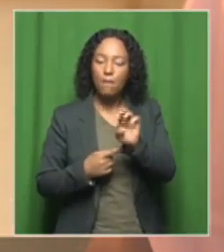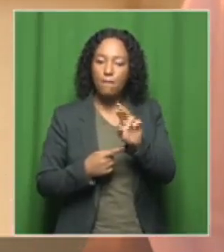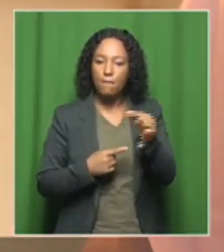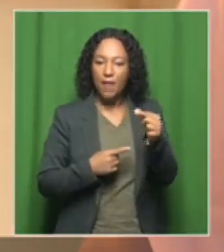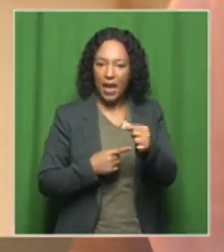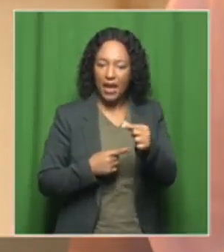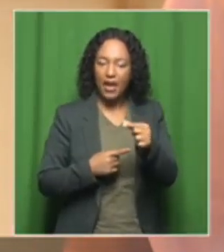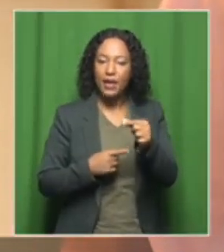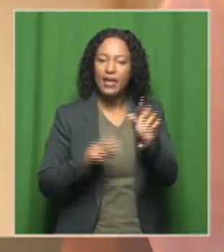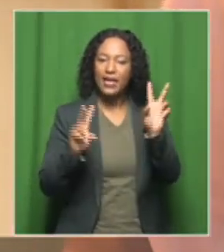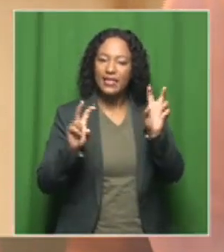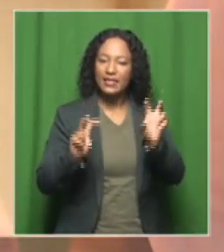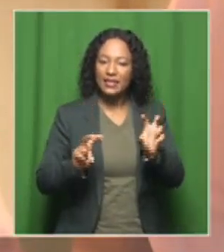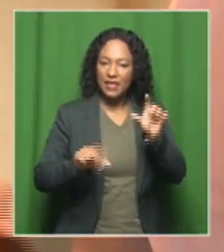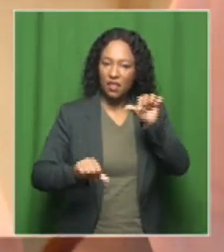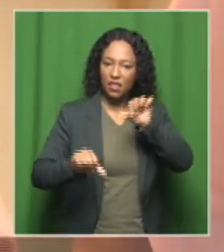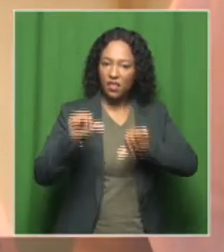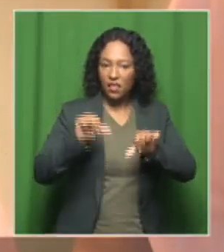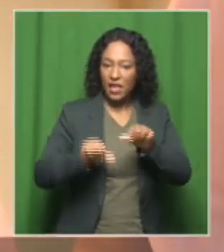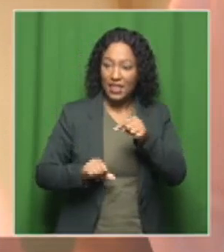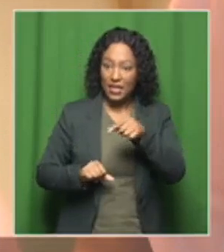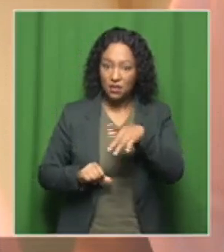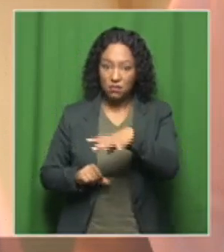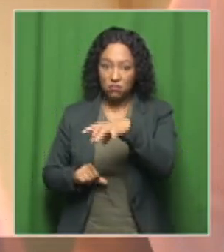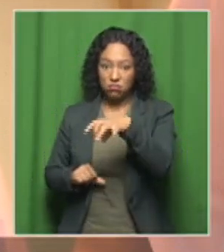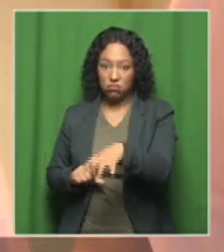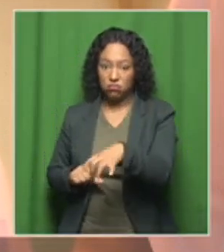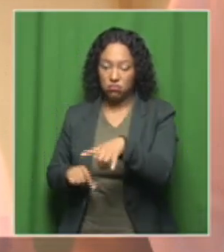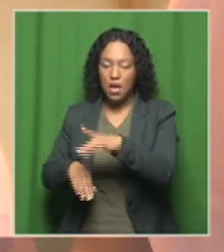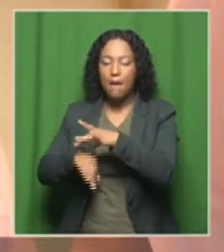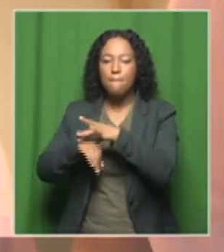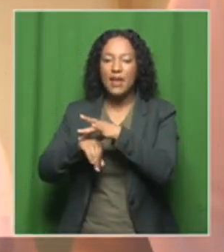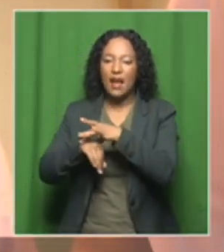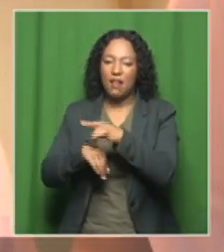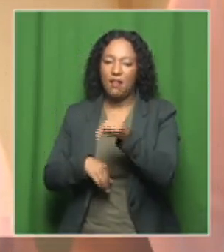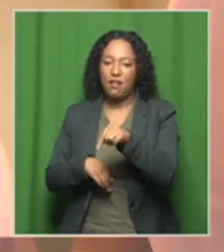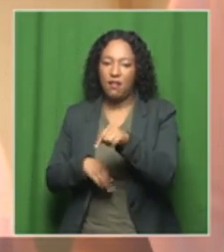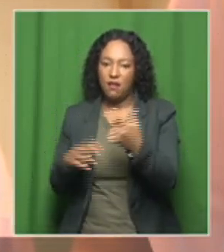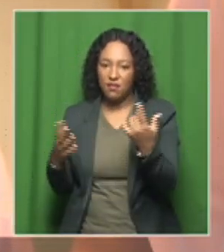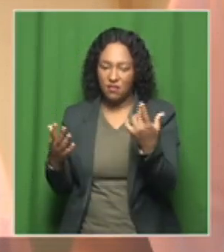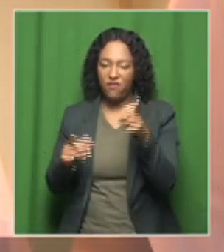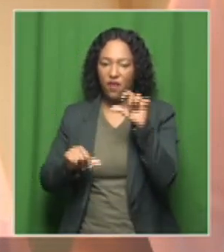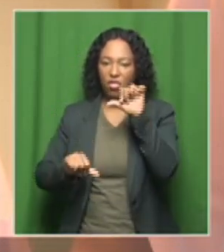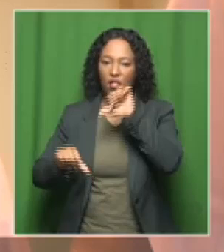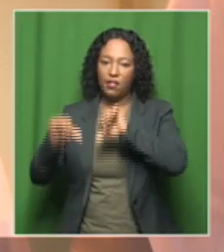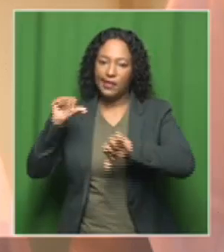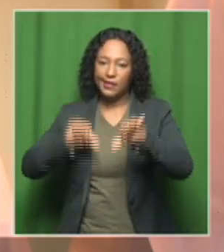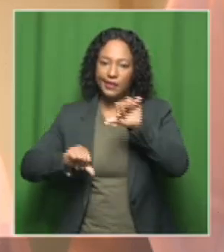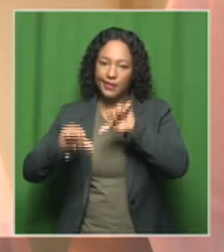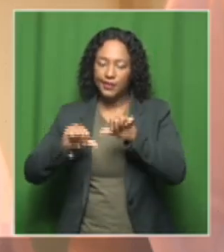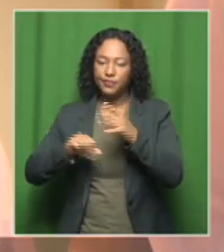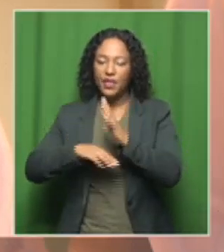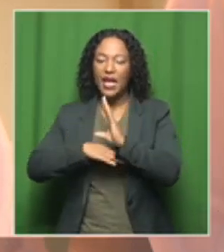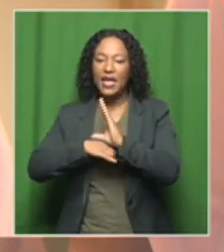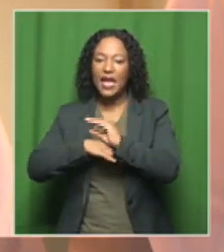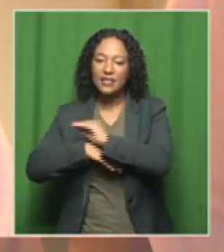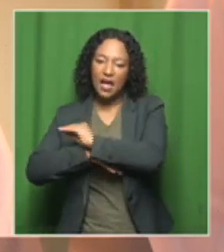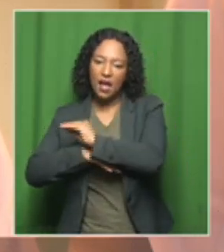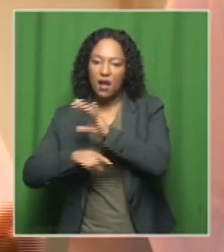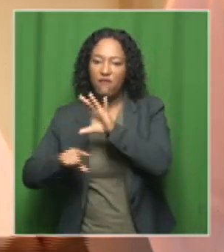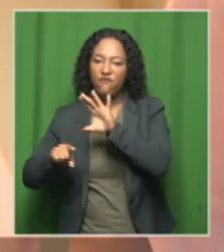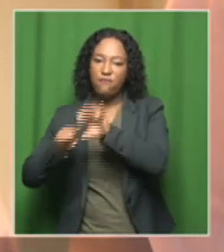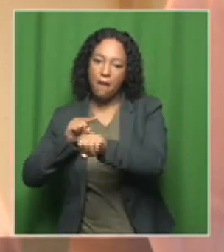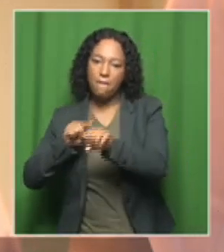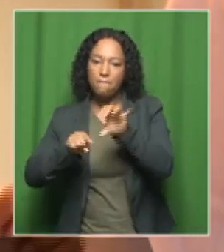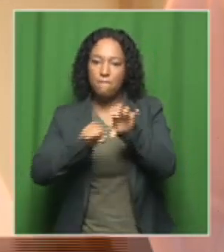for medical and medicinal uses. I mean, just to put it into context, 20% of cancer detection in the whole world